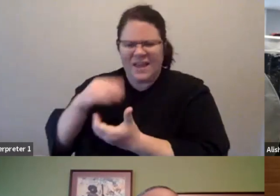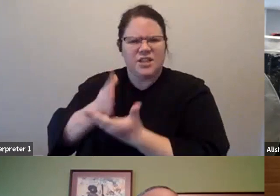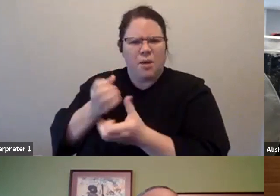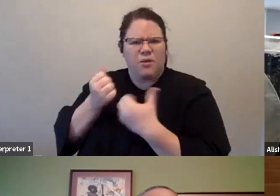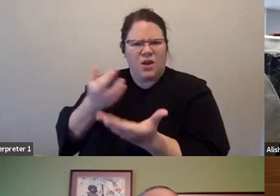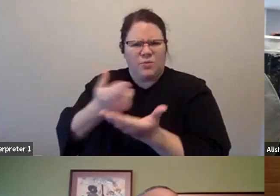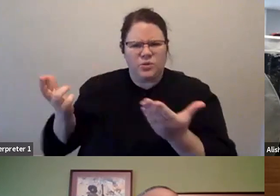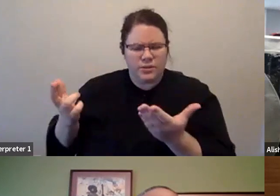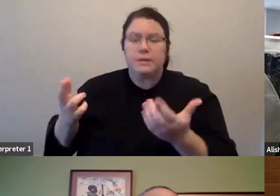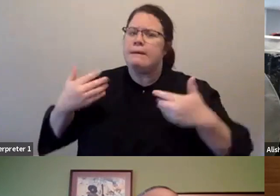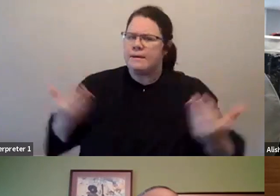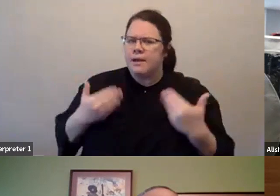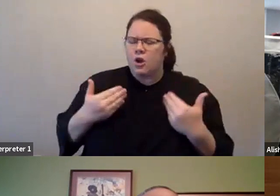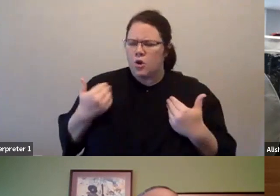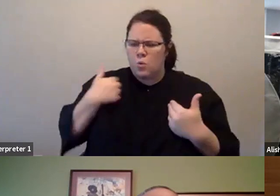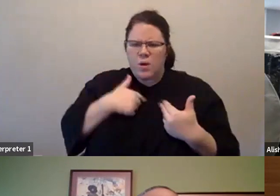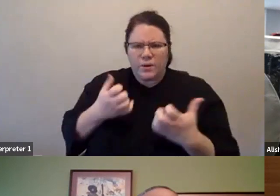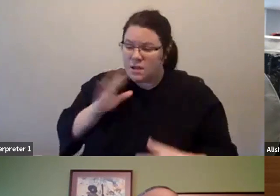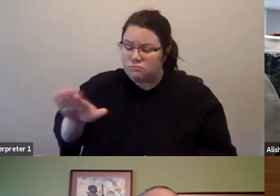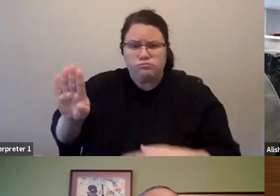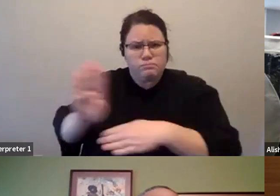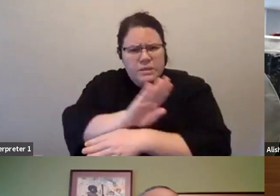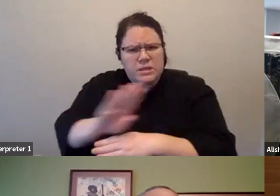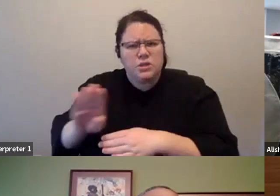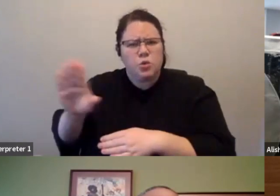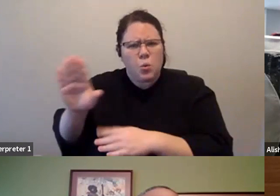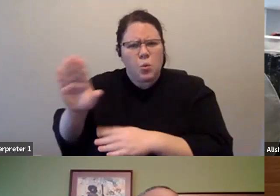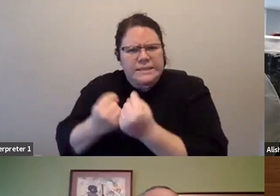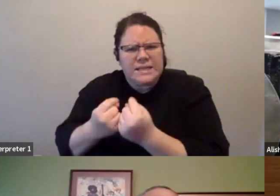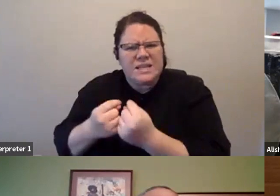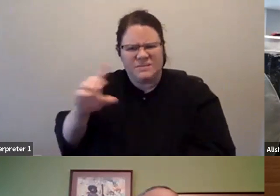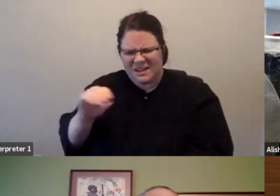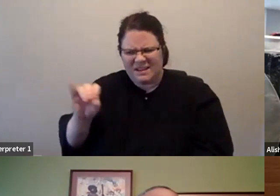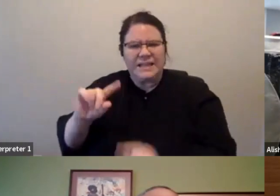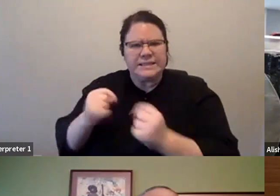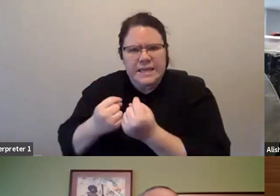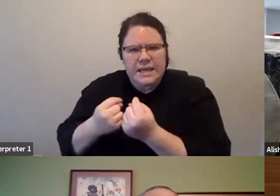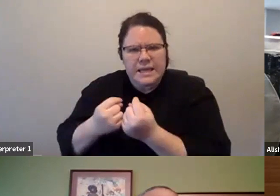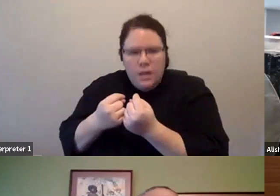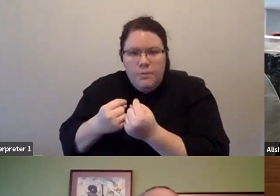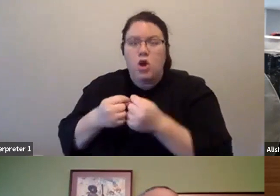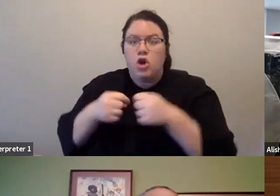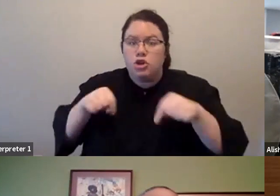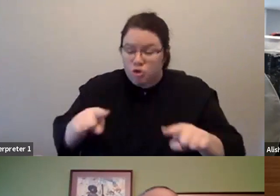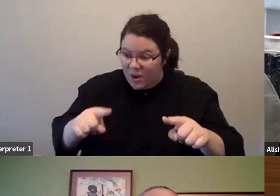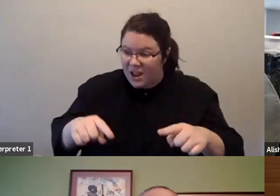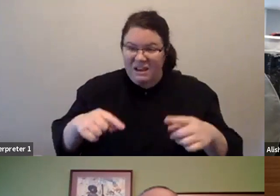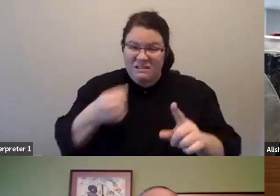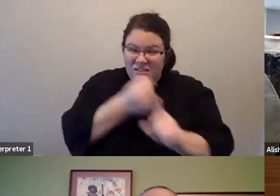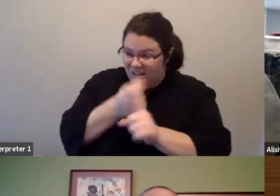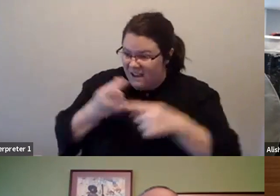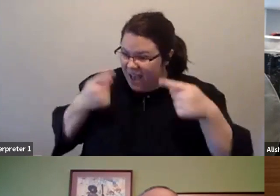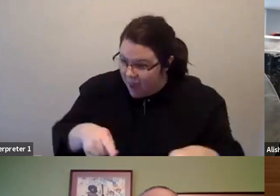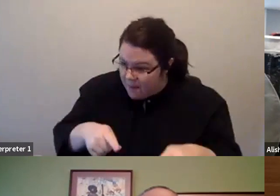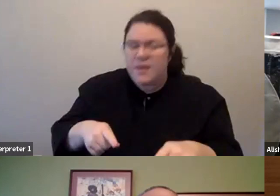that really for a business, your diversity and inclusion team can be one of your greatest assets in times of crisis. And that